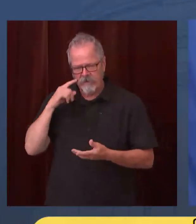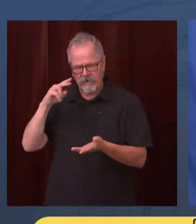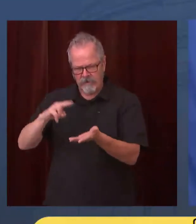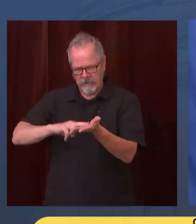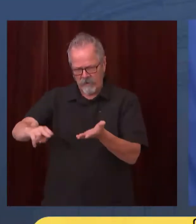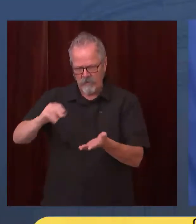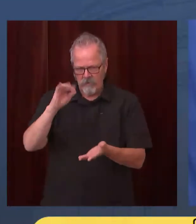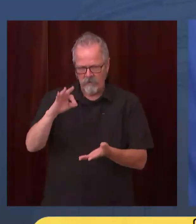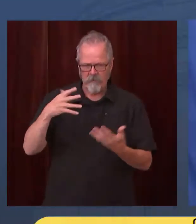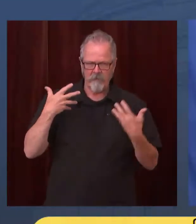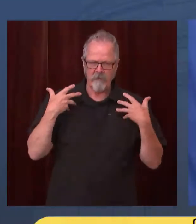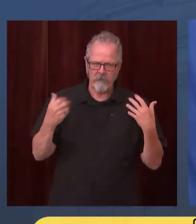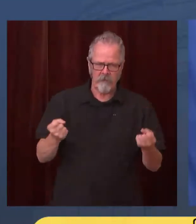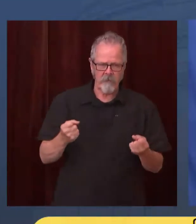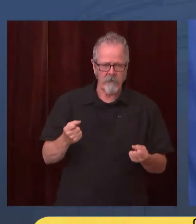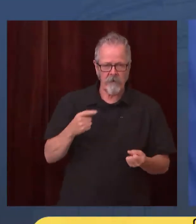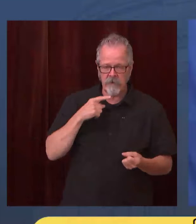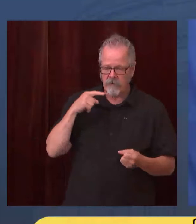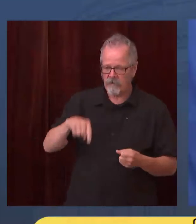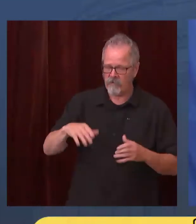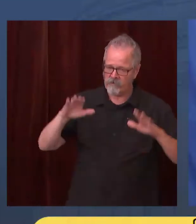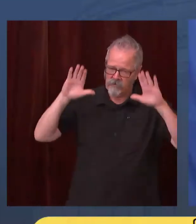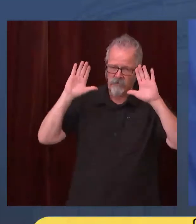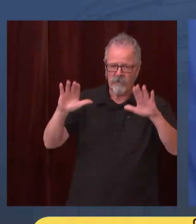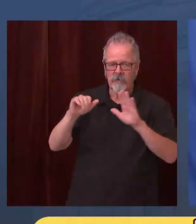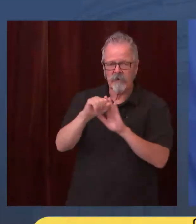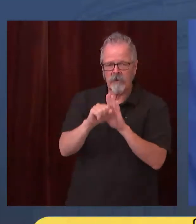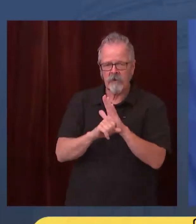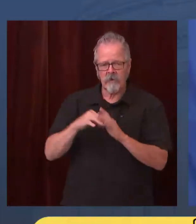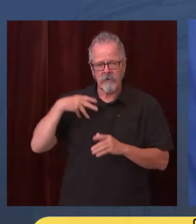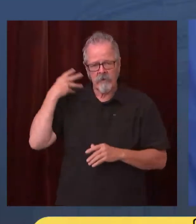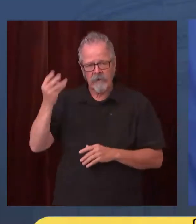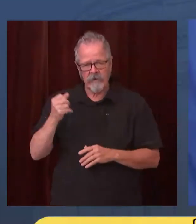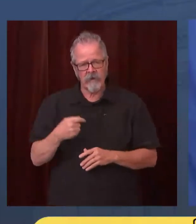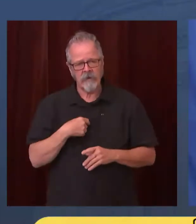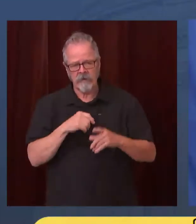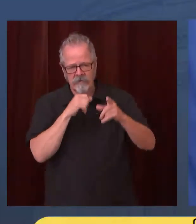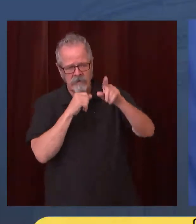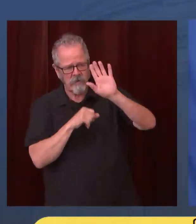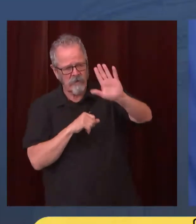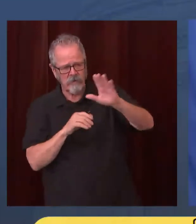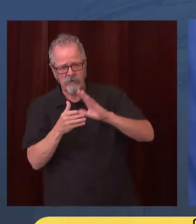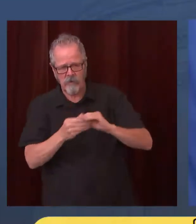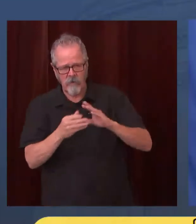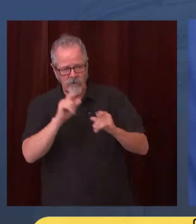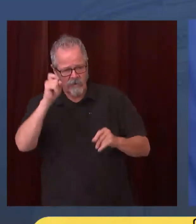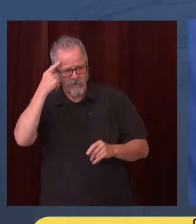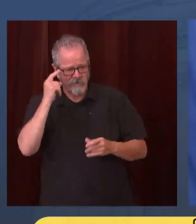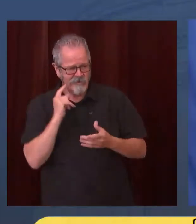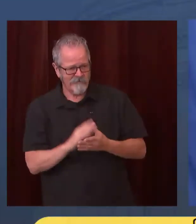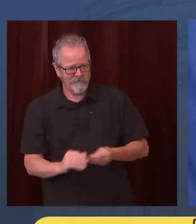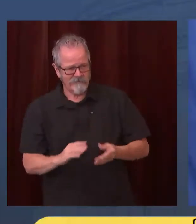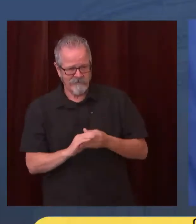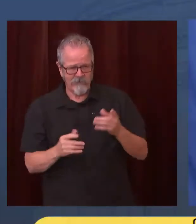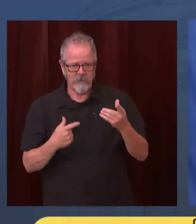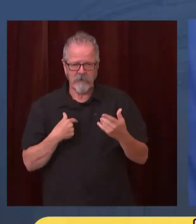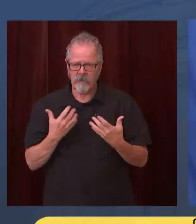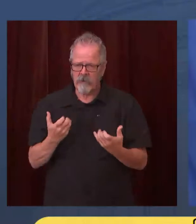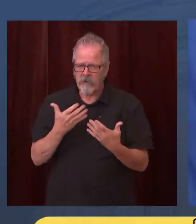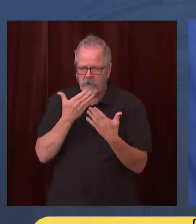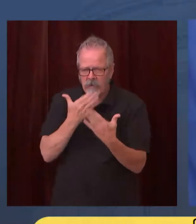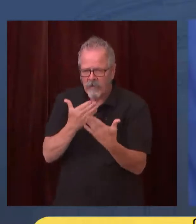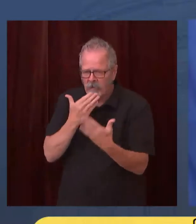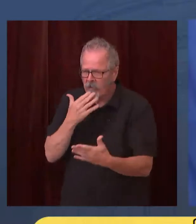for your comments just now. I wanted to start by thanking all of you for being here, our Washingtonians,